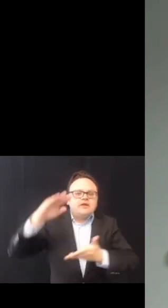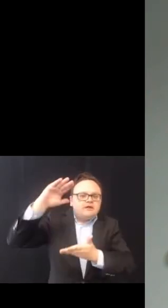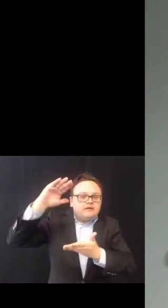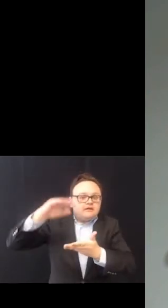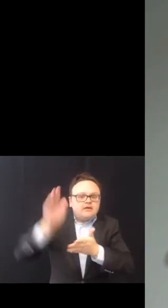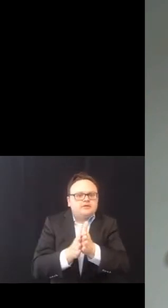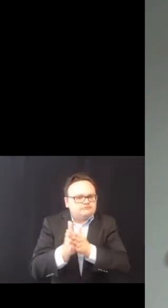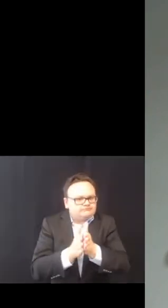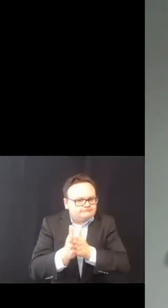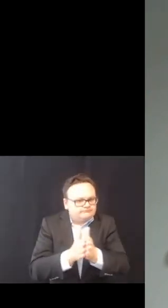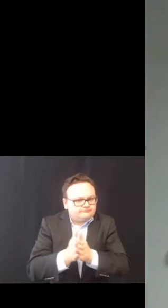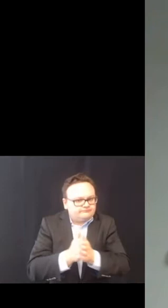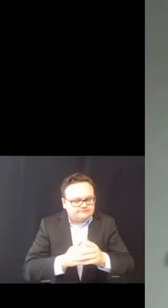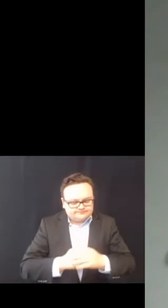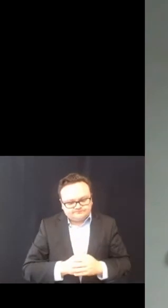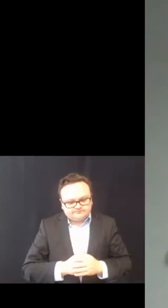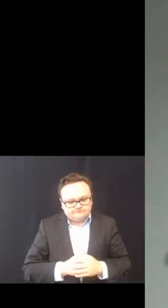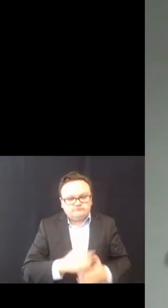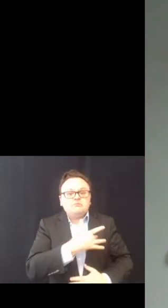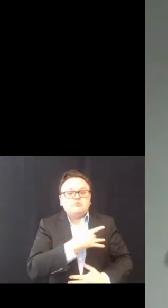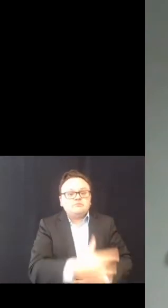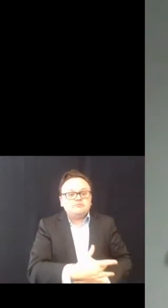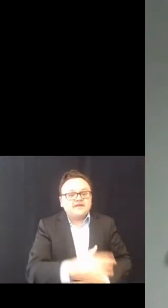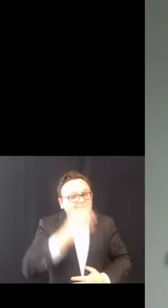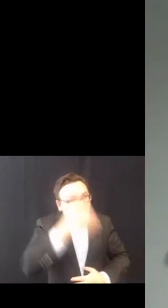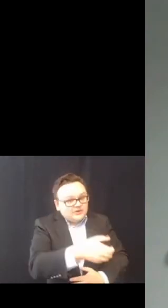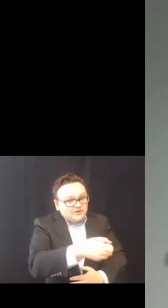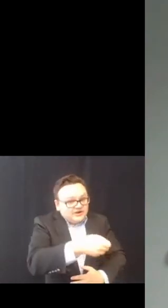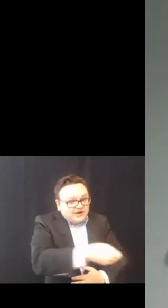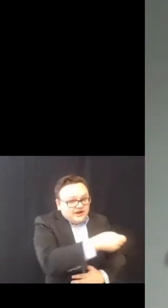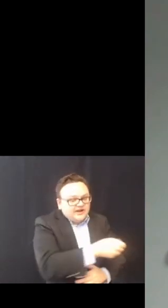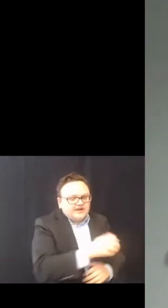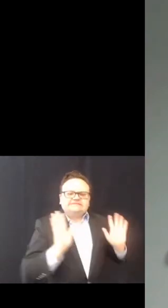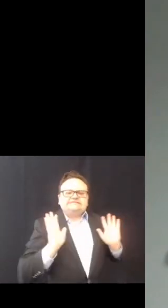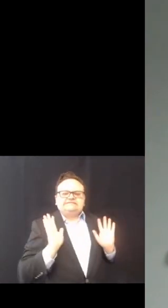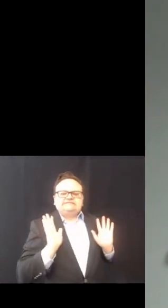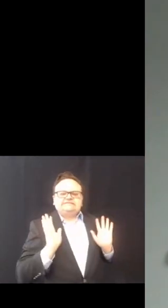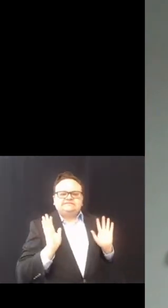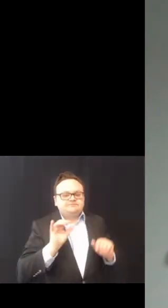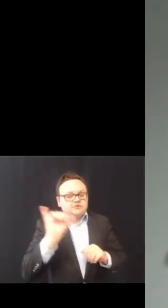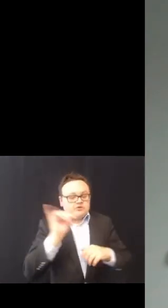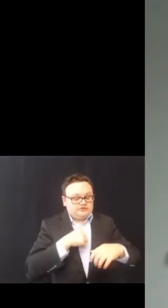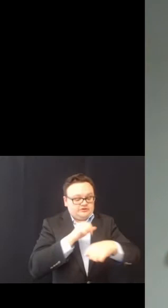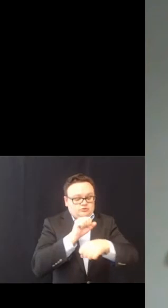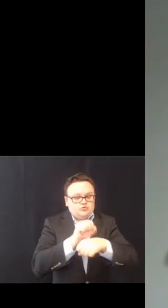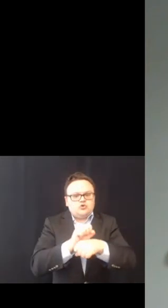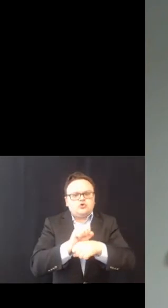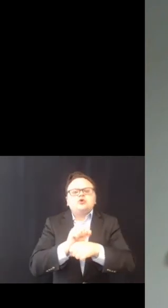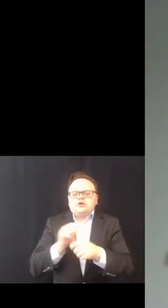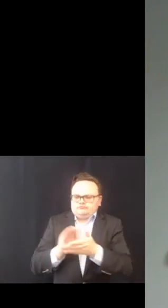don't shake hands with my other and wash my hands when I at work.